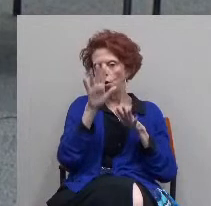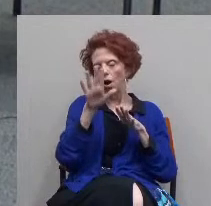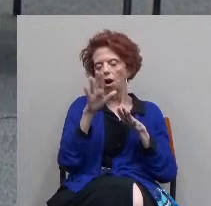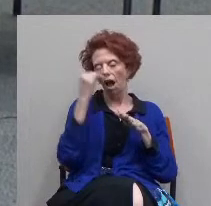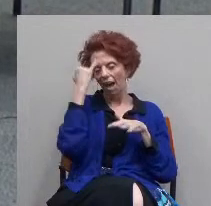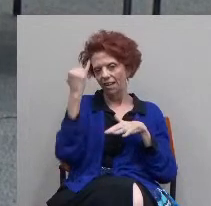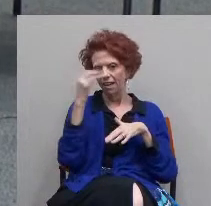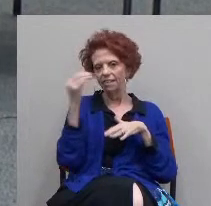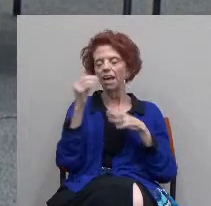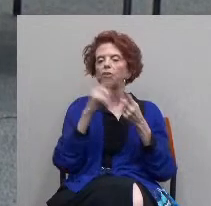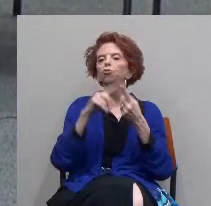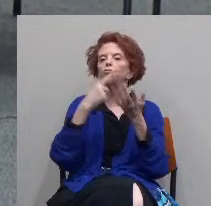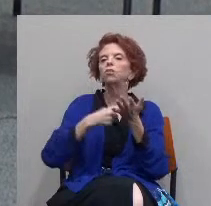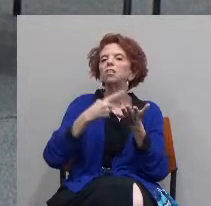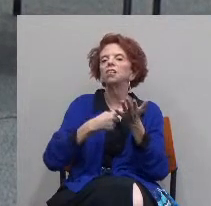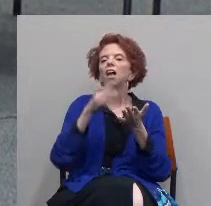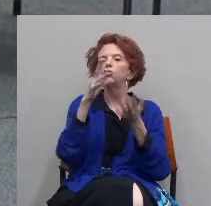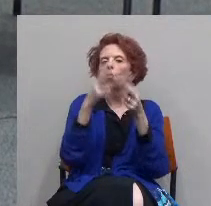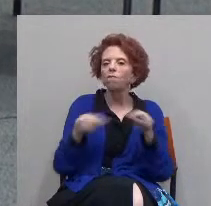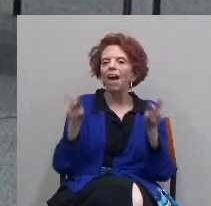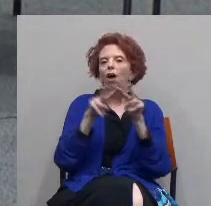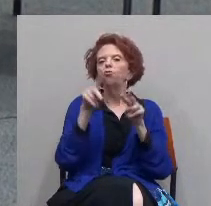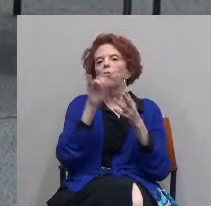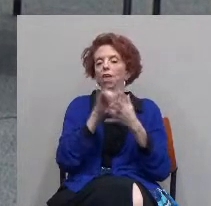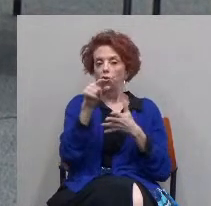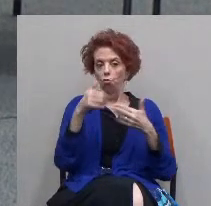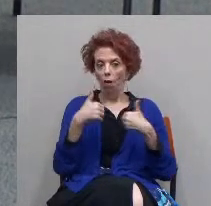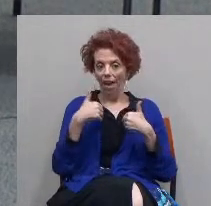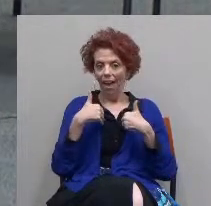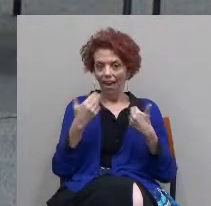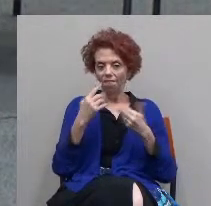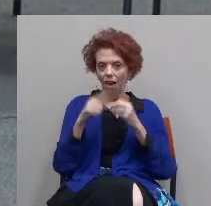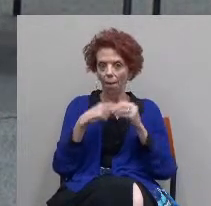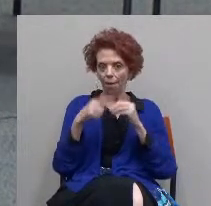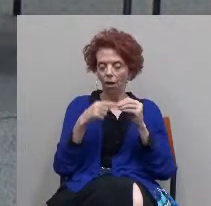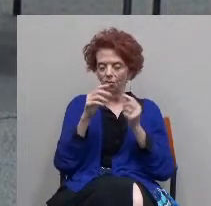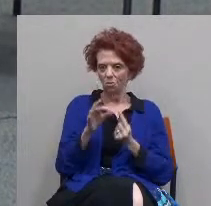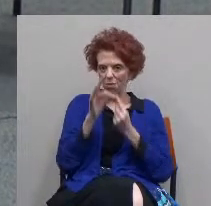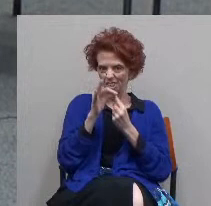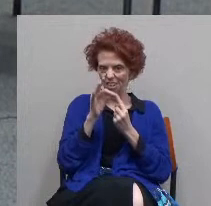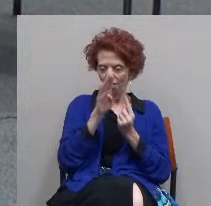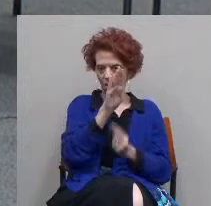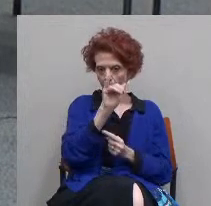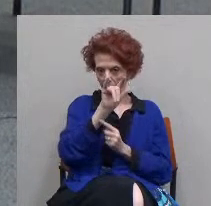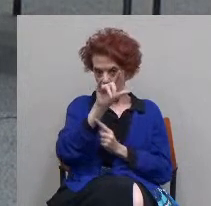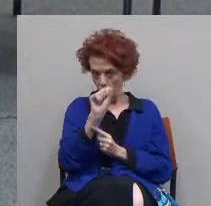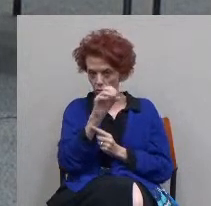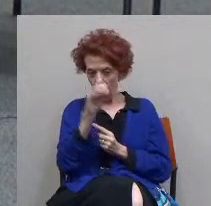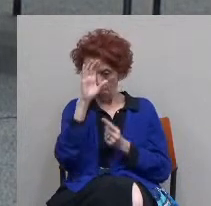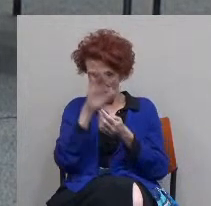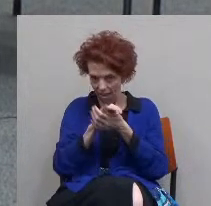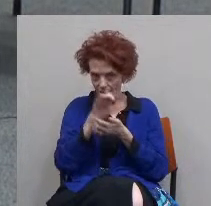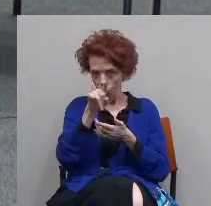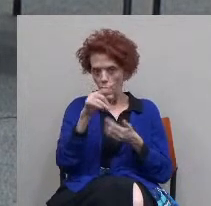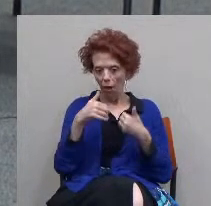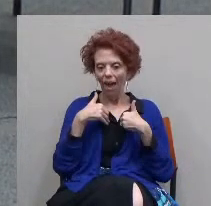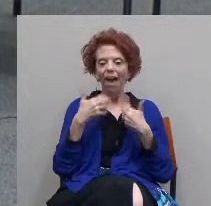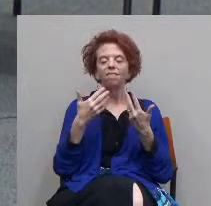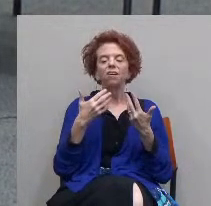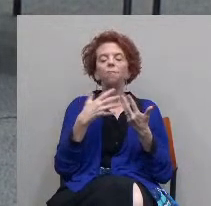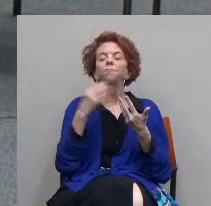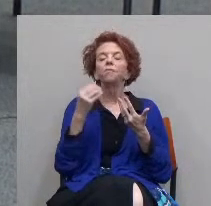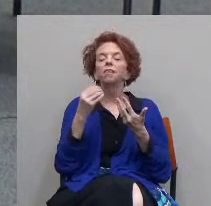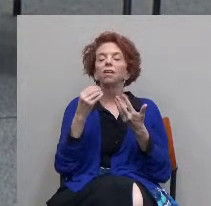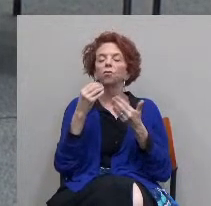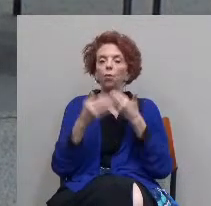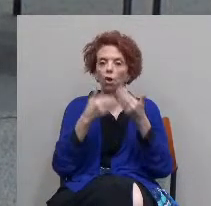to discuss any values that you may have around particular bills, belief she may have around any particular bills as